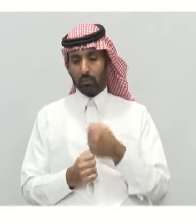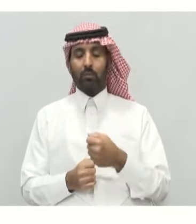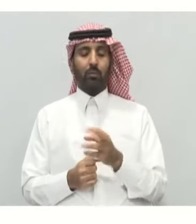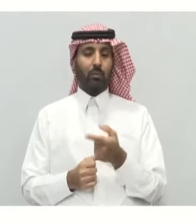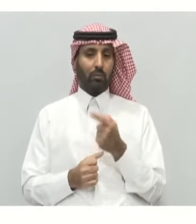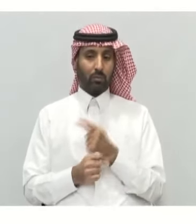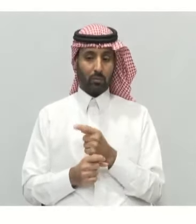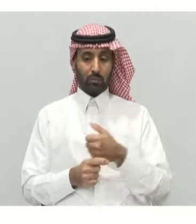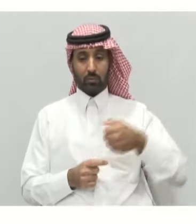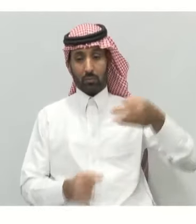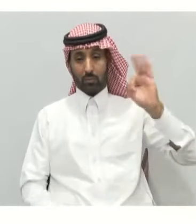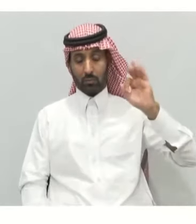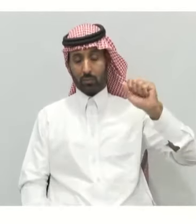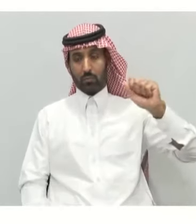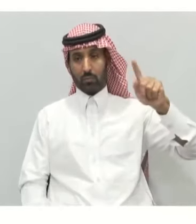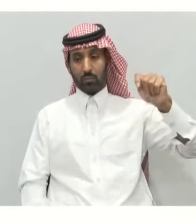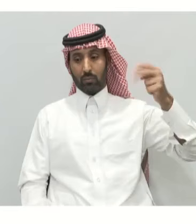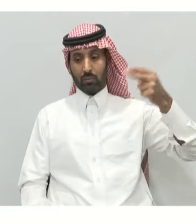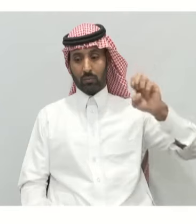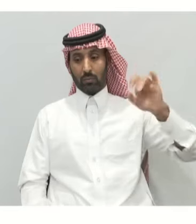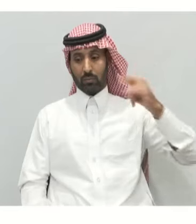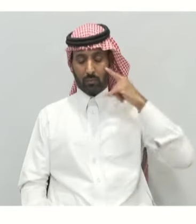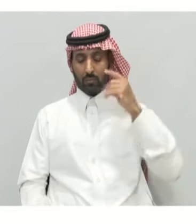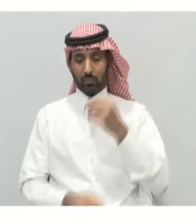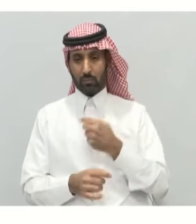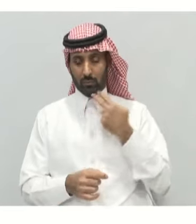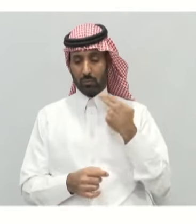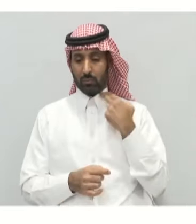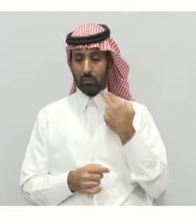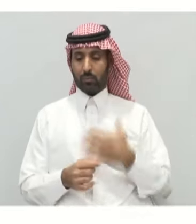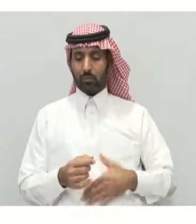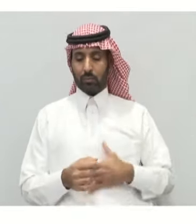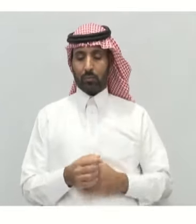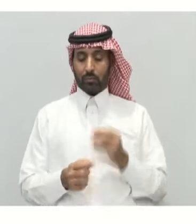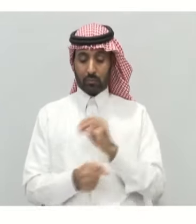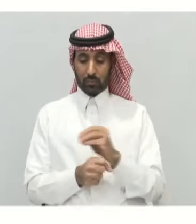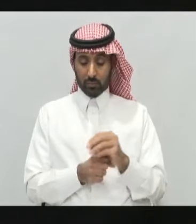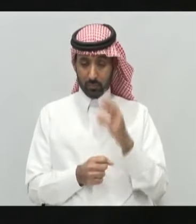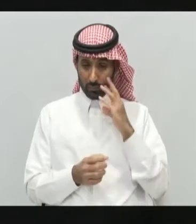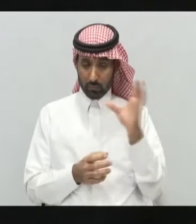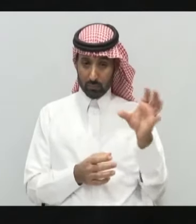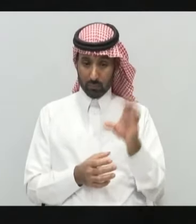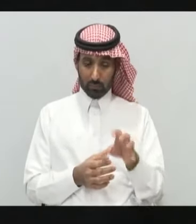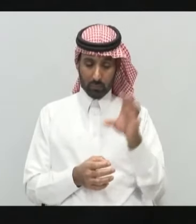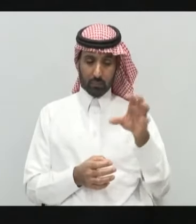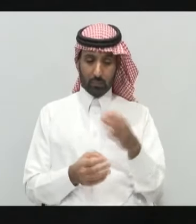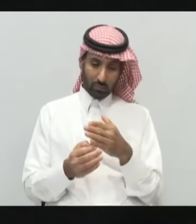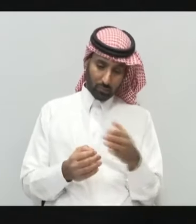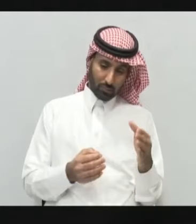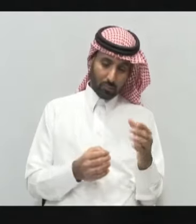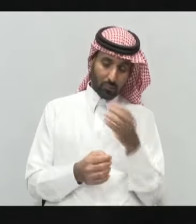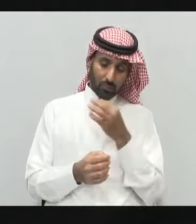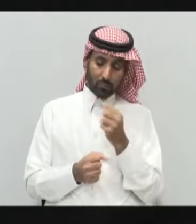and Mr. Al-Jahawi plank science. So we learned that for the planks that comes before subject,